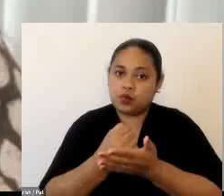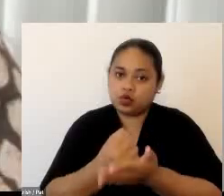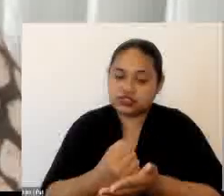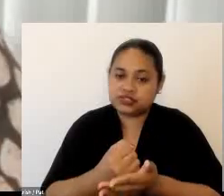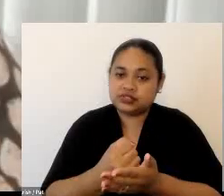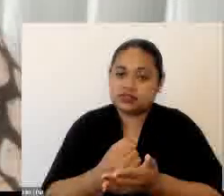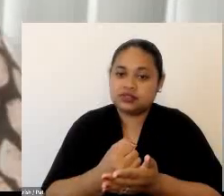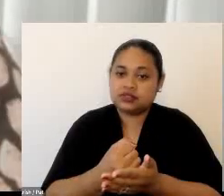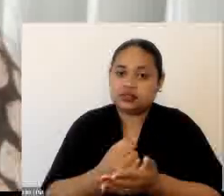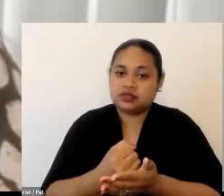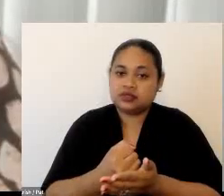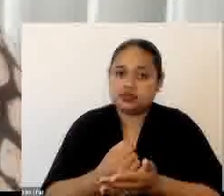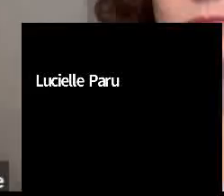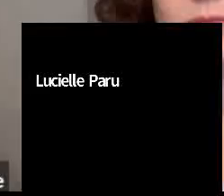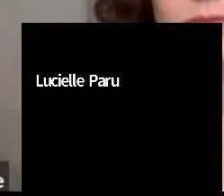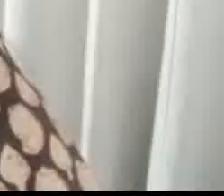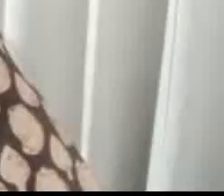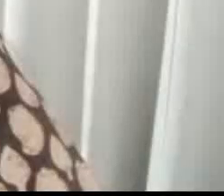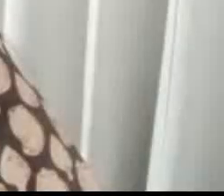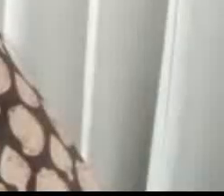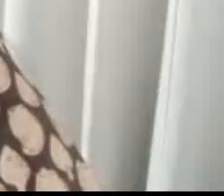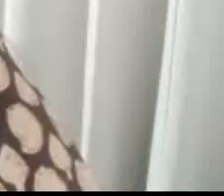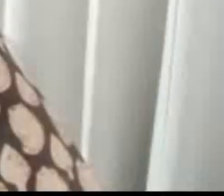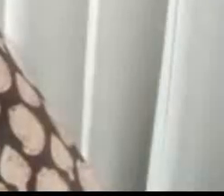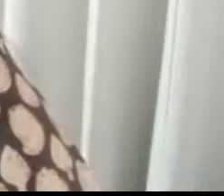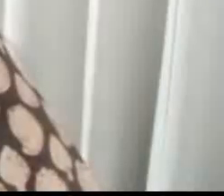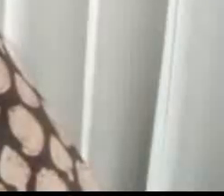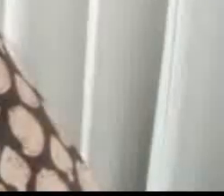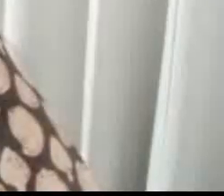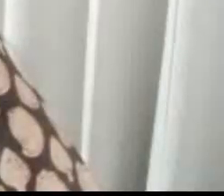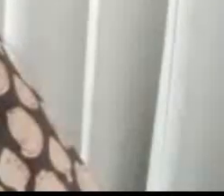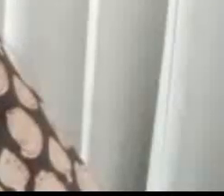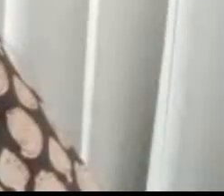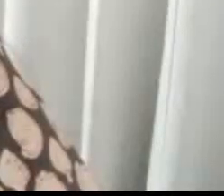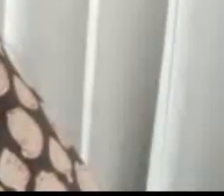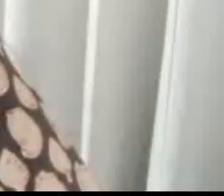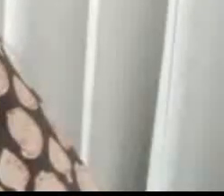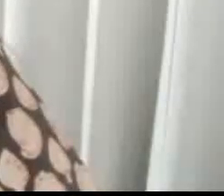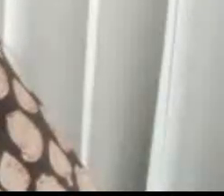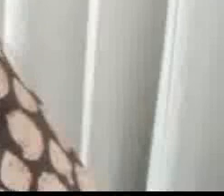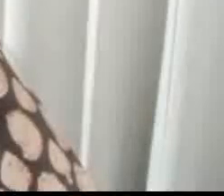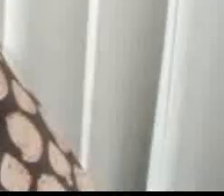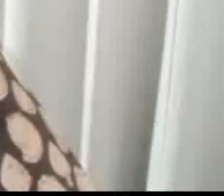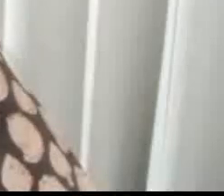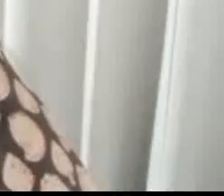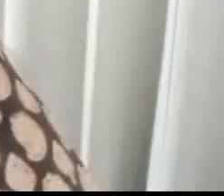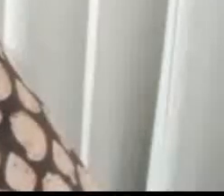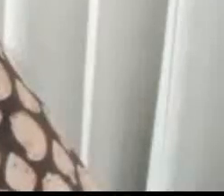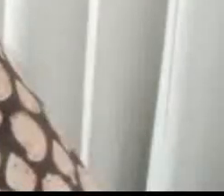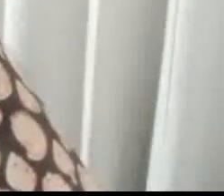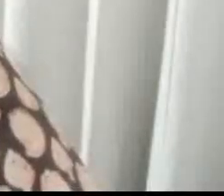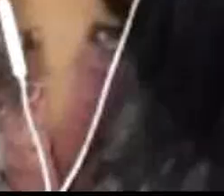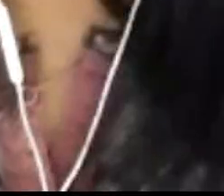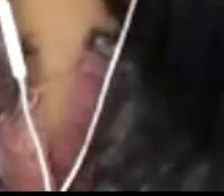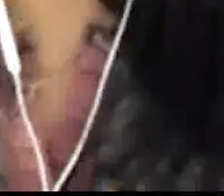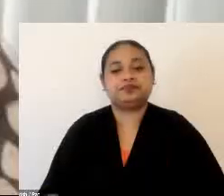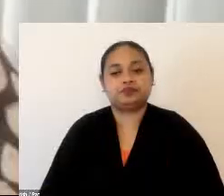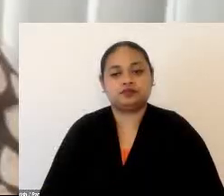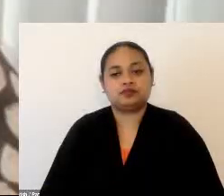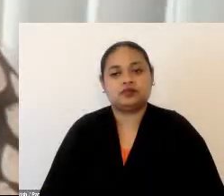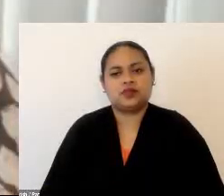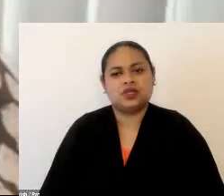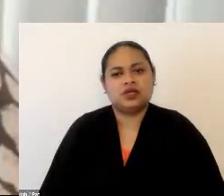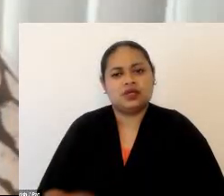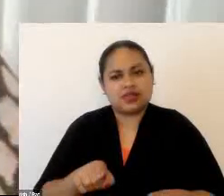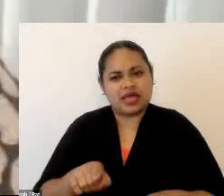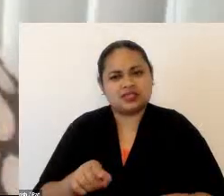organizing consultations. I mean, one is on the baseline studies on business and human rights status in the each country as part of the national context